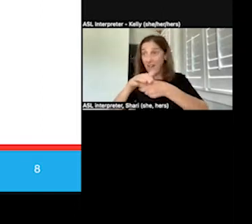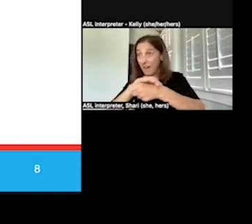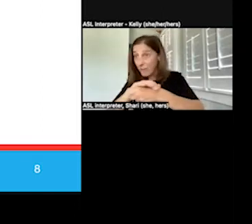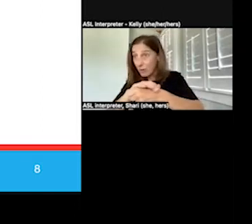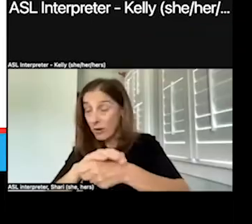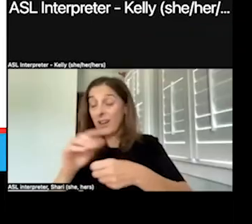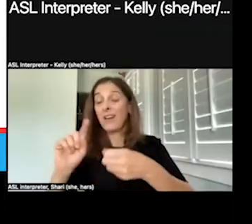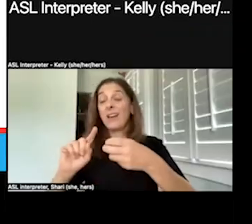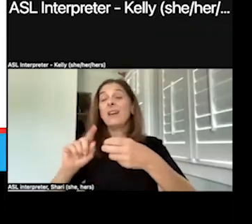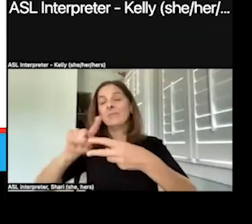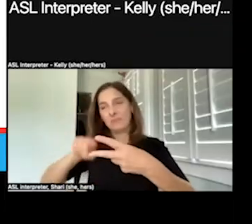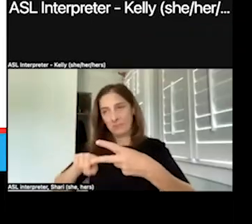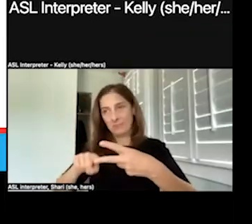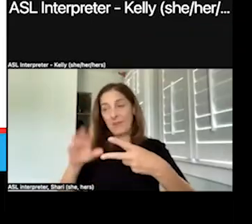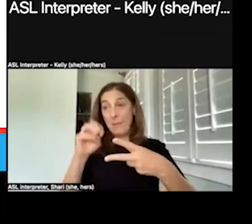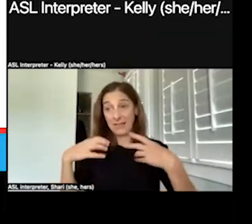Health.